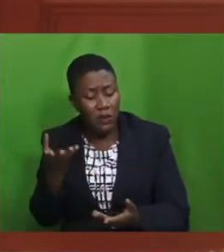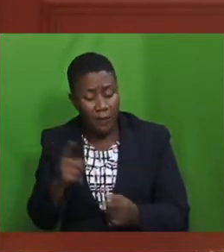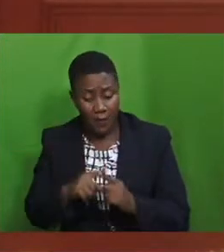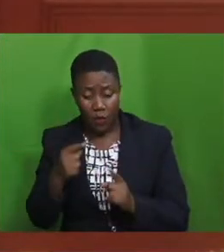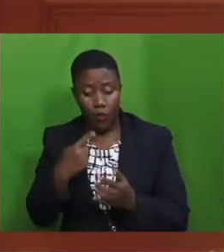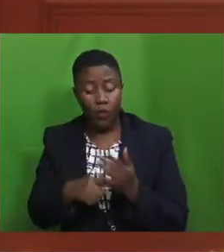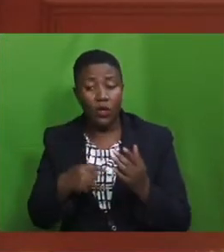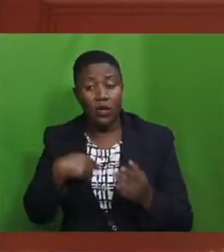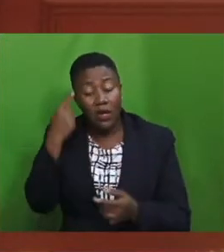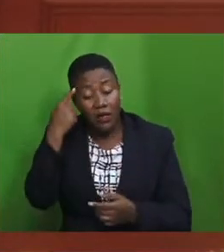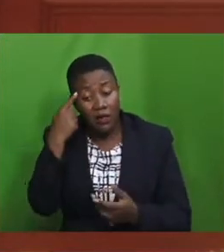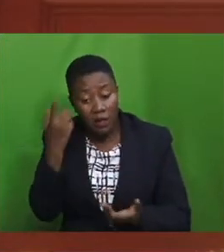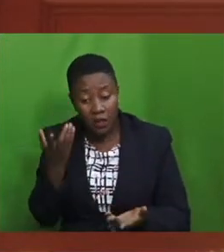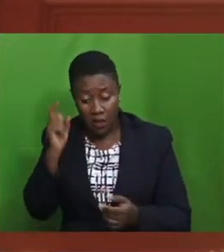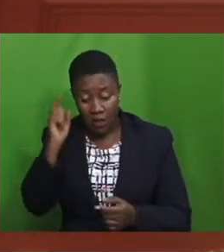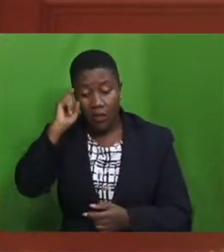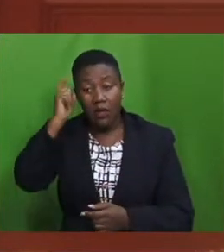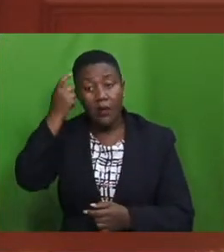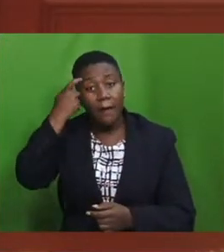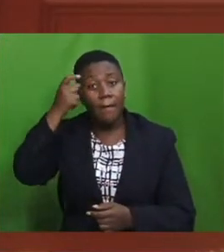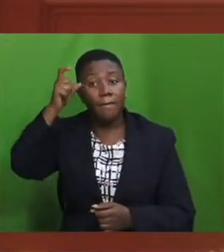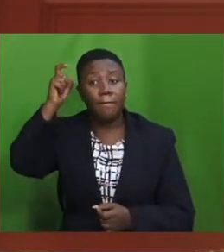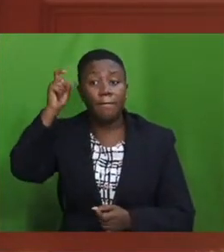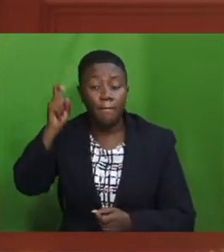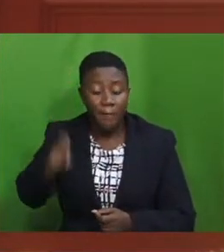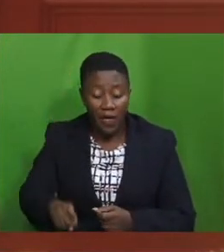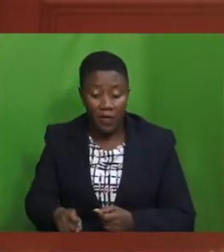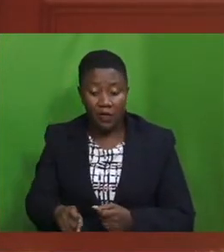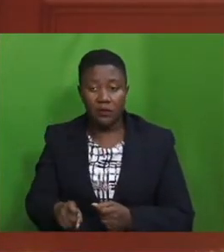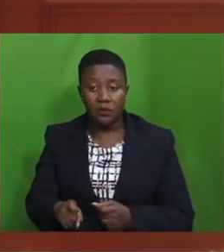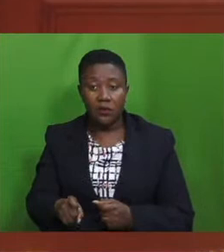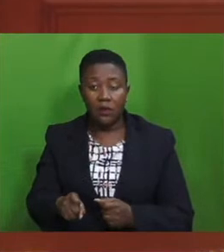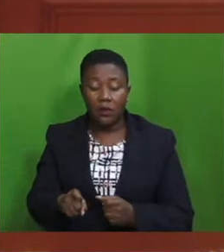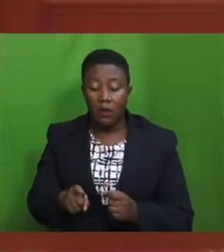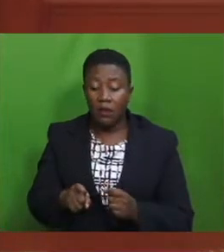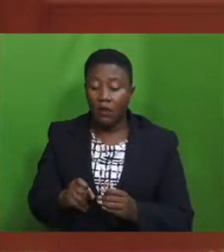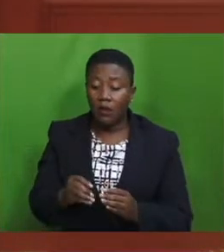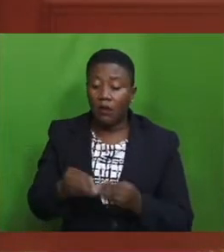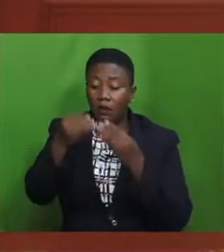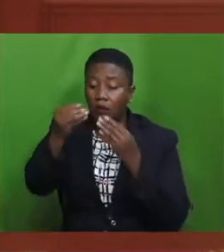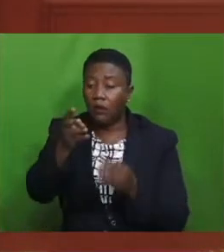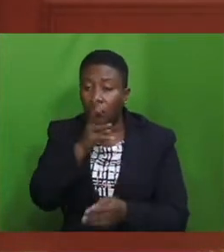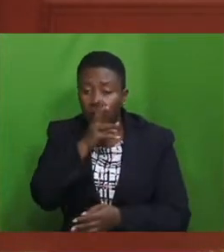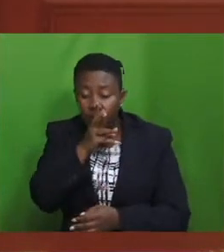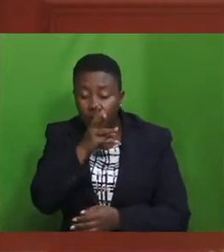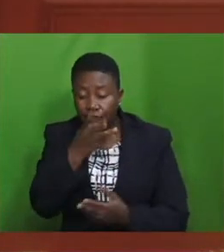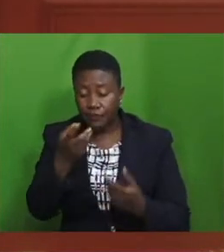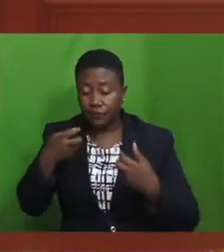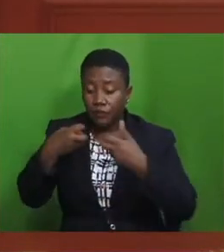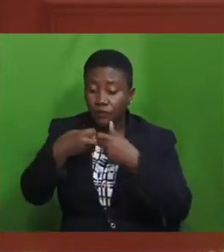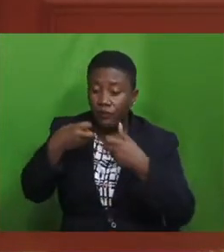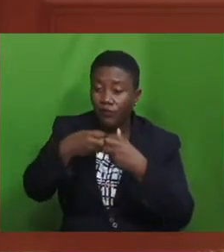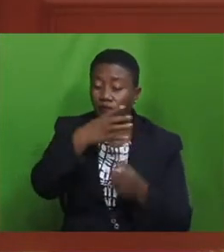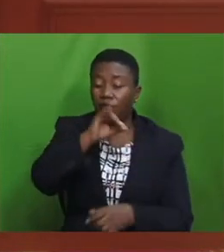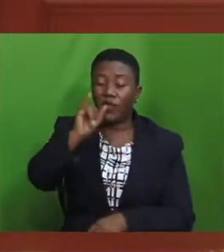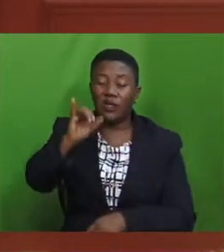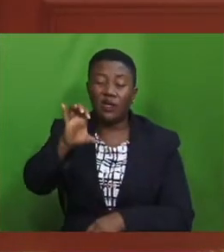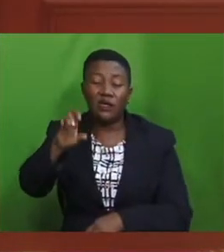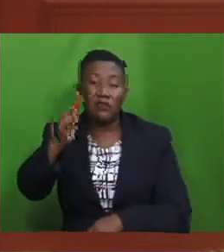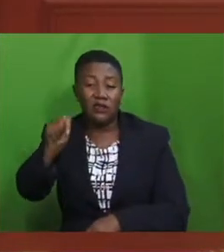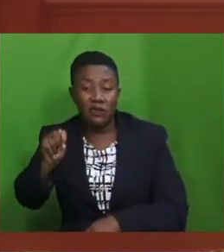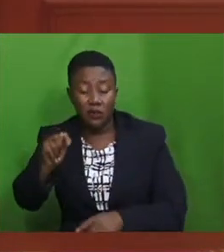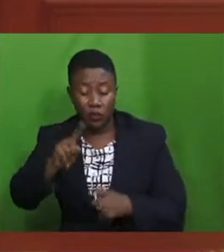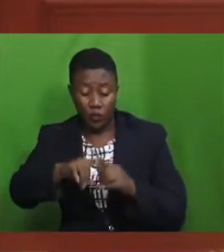think is that government must extend water, electricity, and ICT infrastructure to those